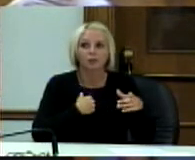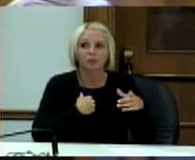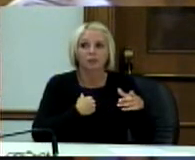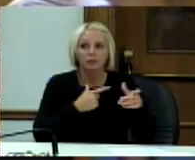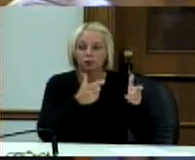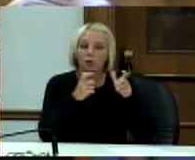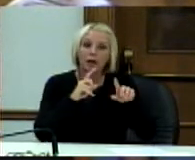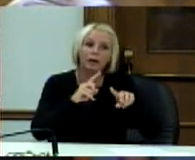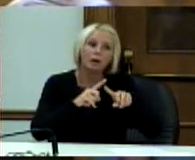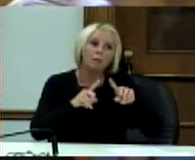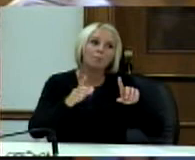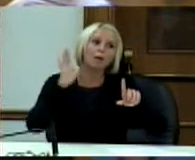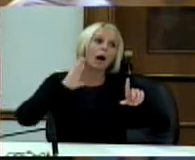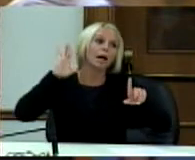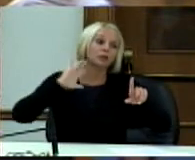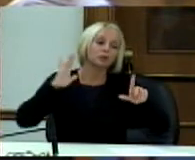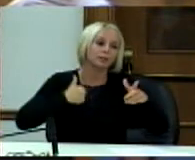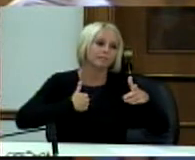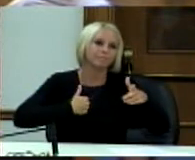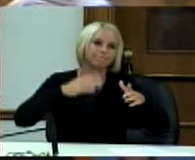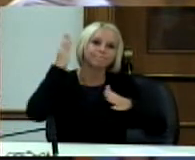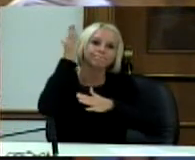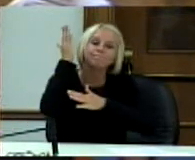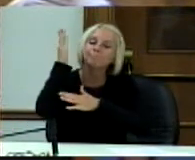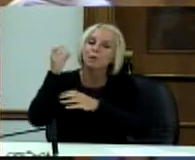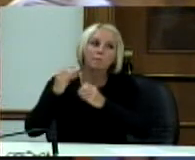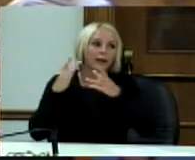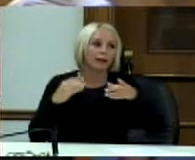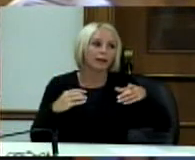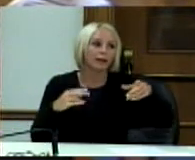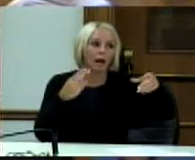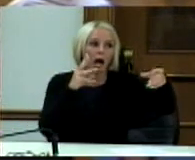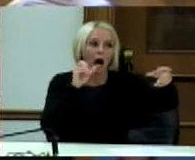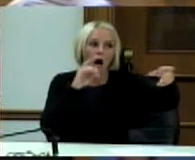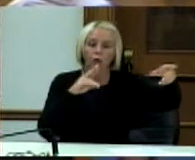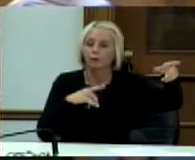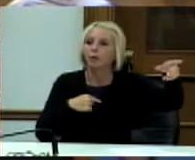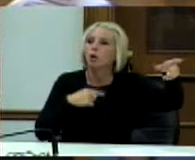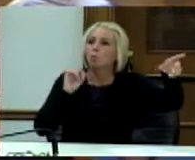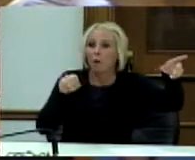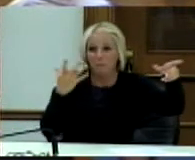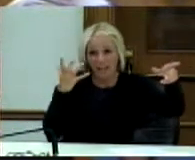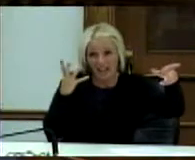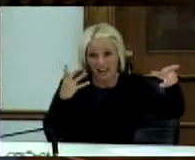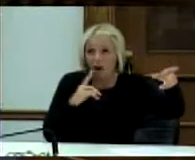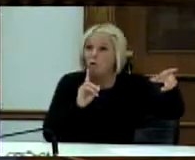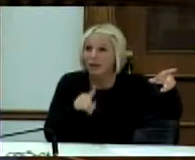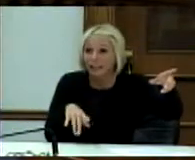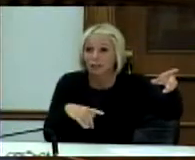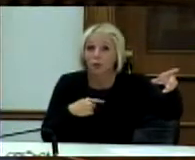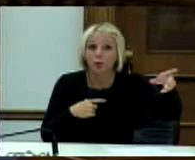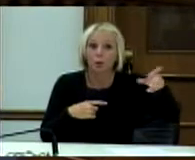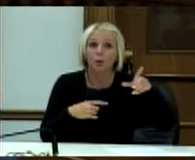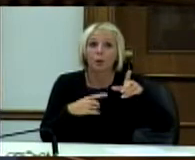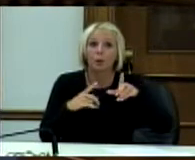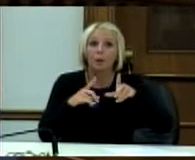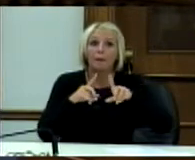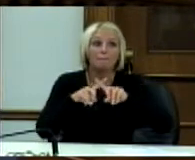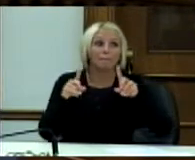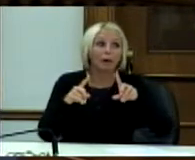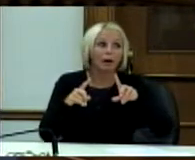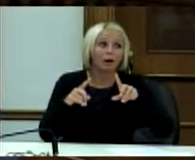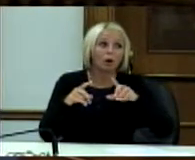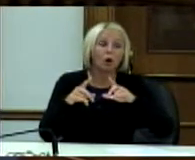give major presentations on that topic, so it's a really quick synopsis. Well, you've probably answered this already. Yep. But just to